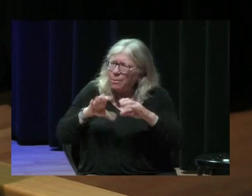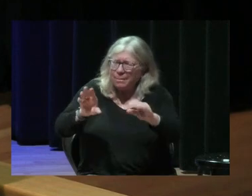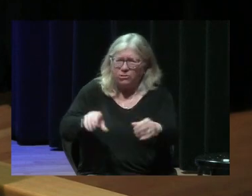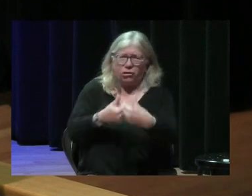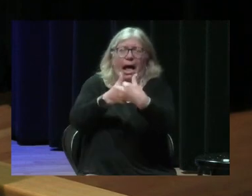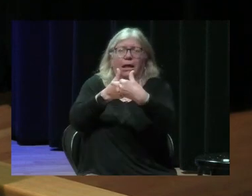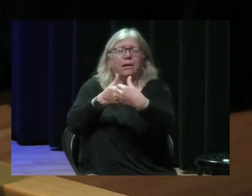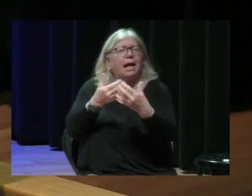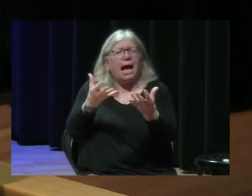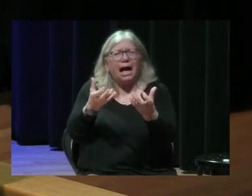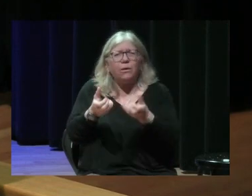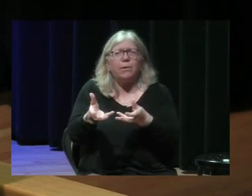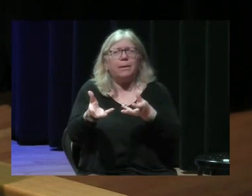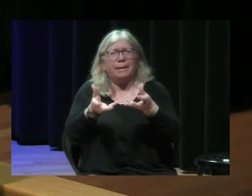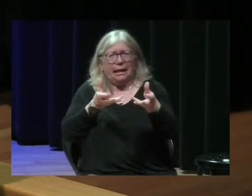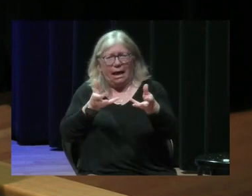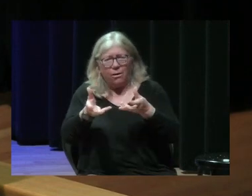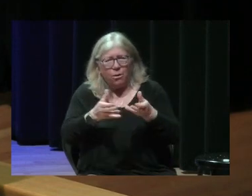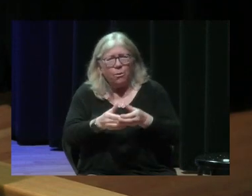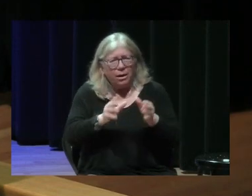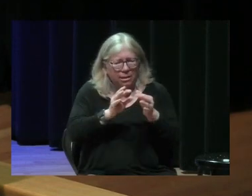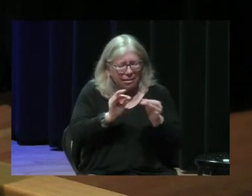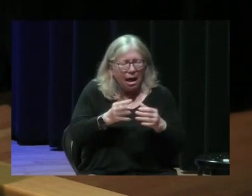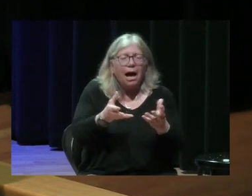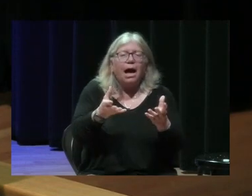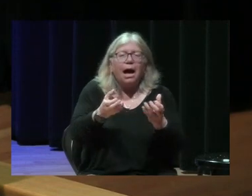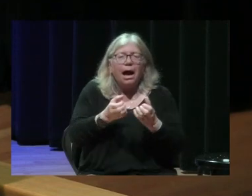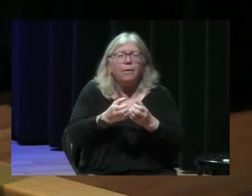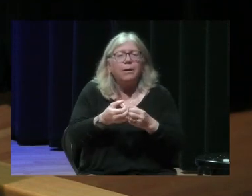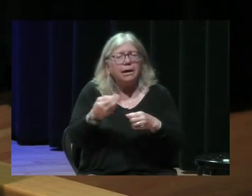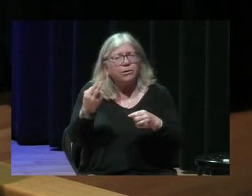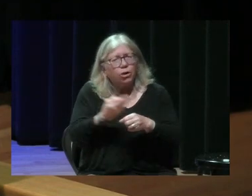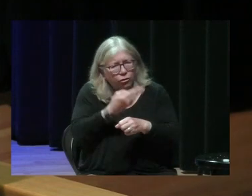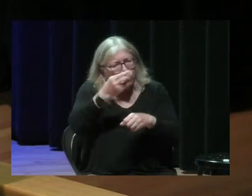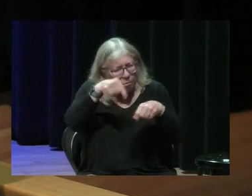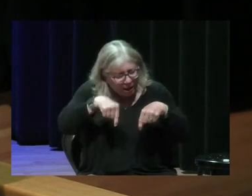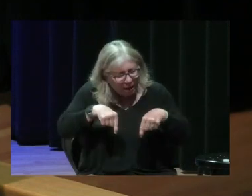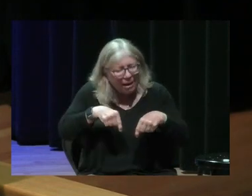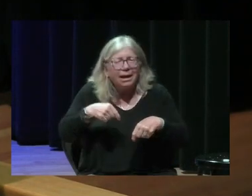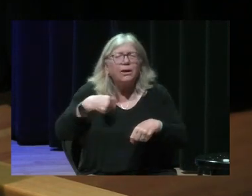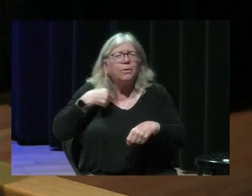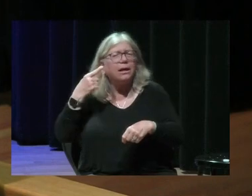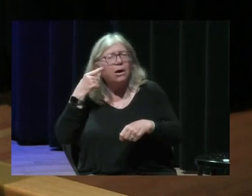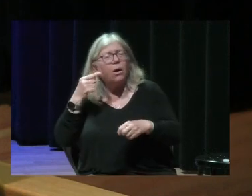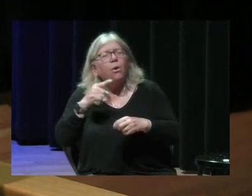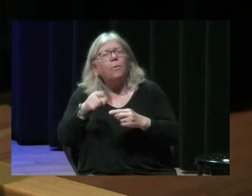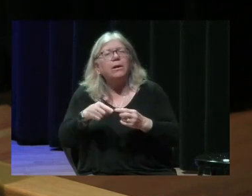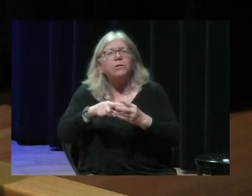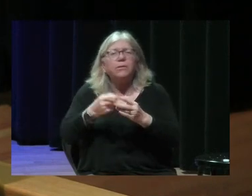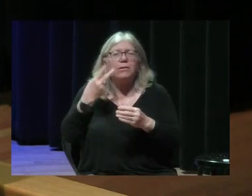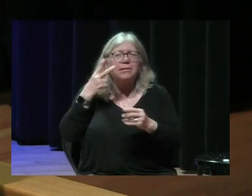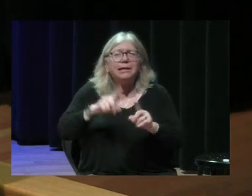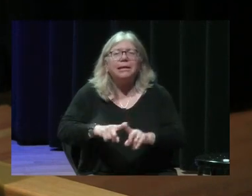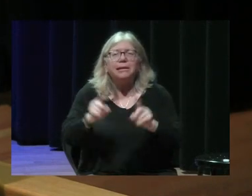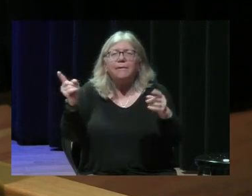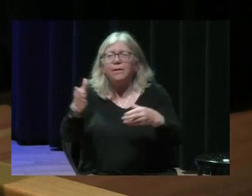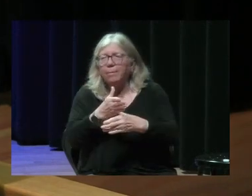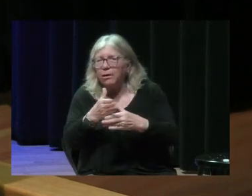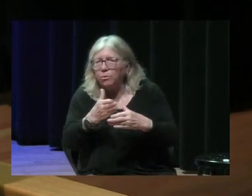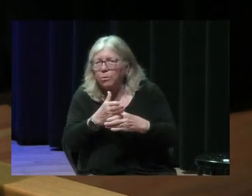in conversation with this text. I just wanted to consume it, right? You can hear that. Once you start to see the difference